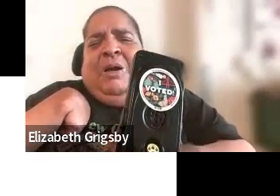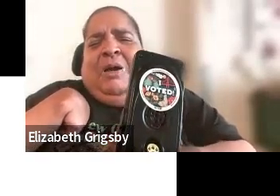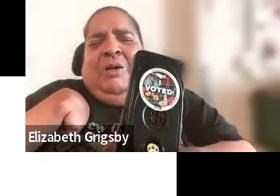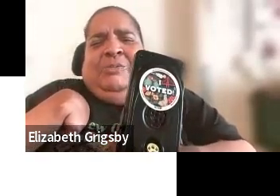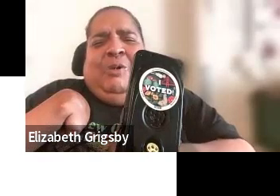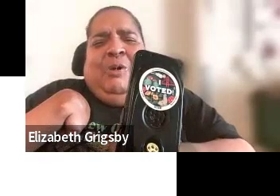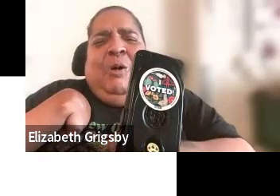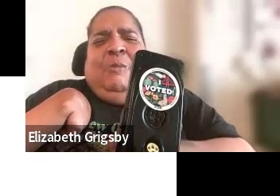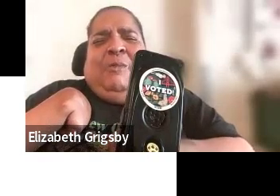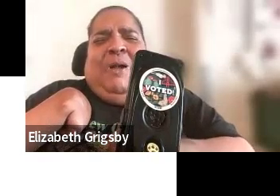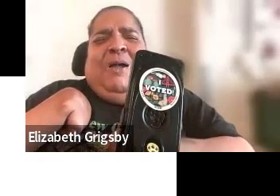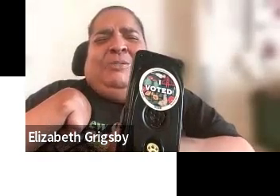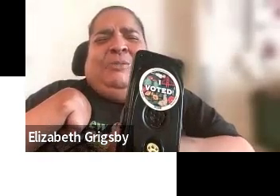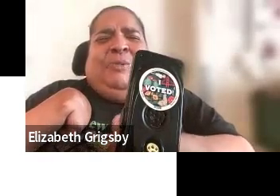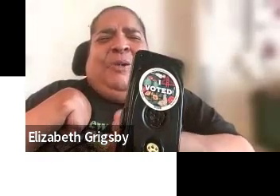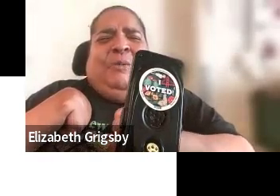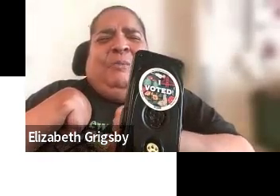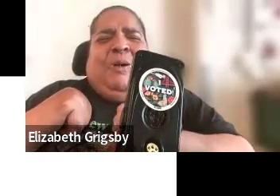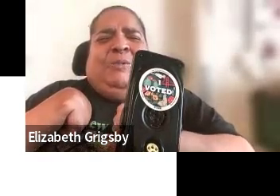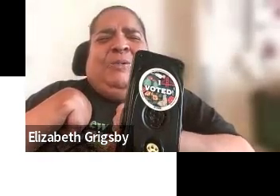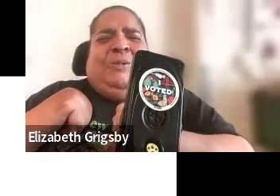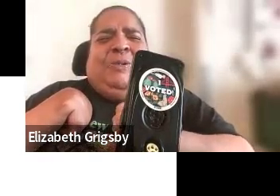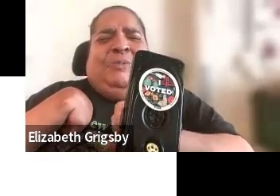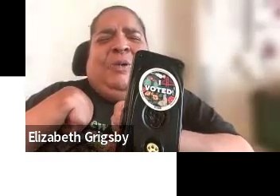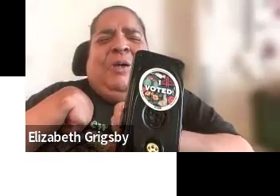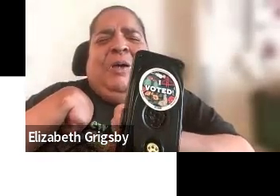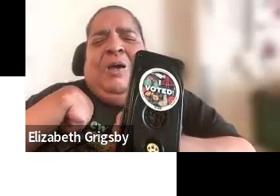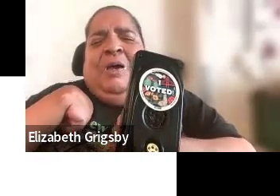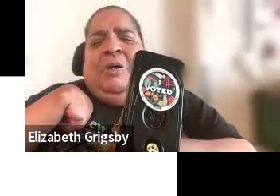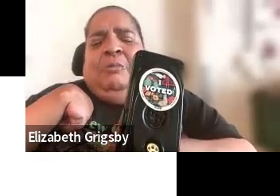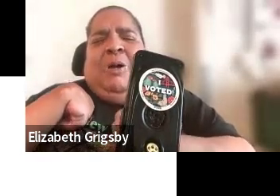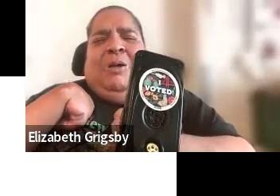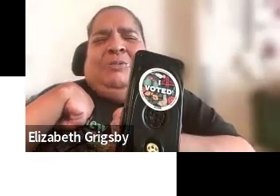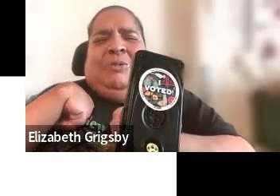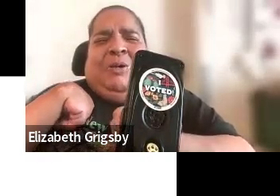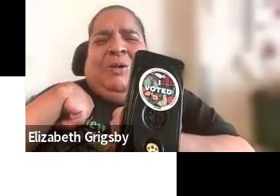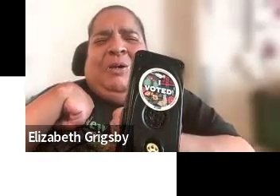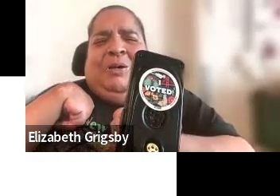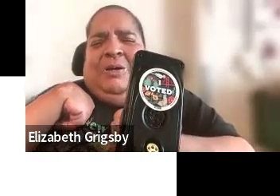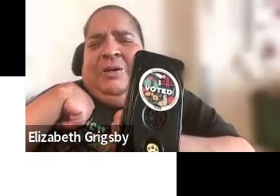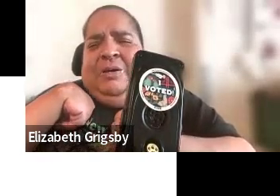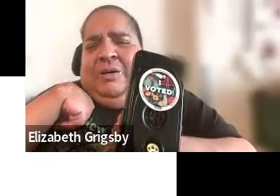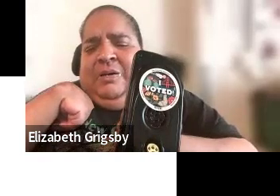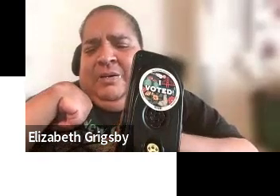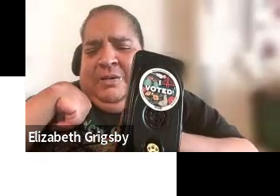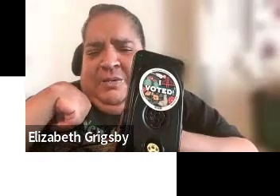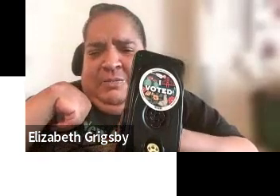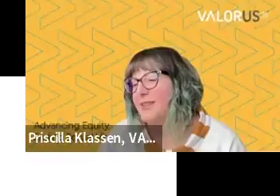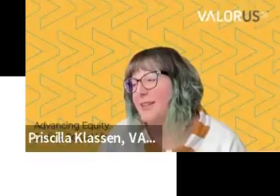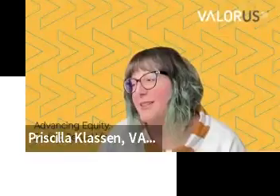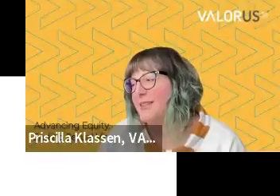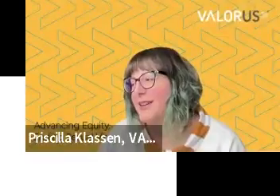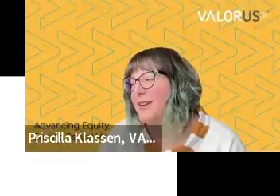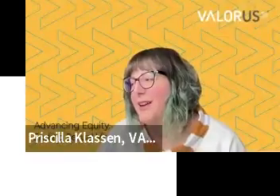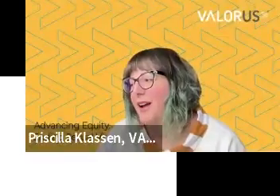So I'm glad to be a part of this progress.